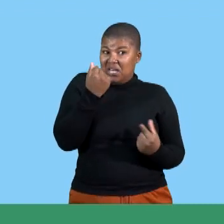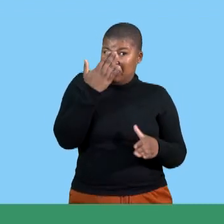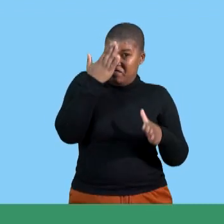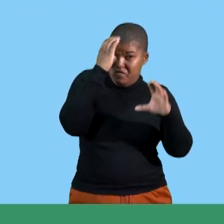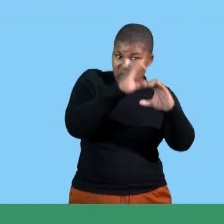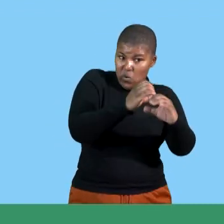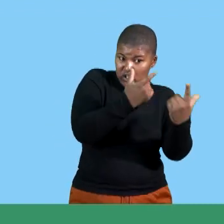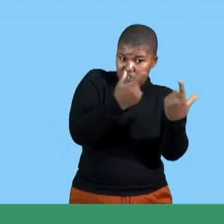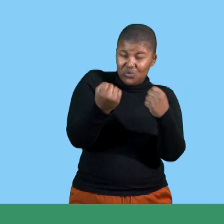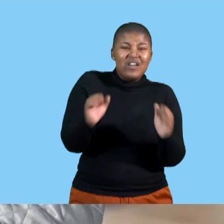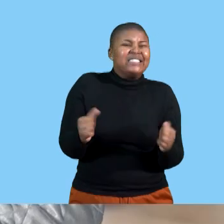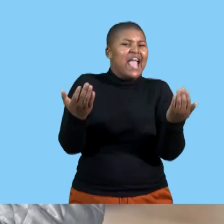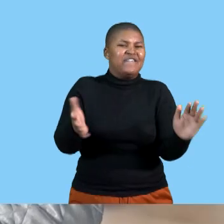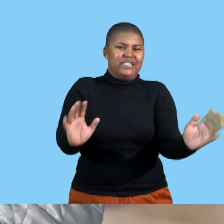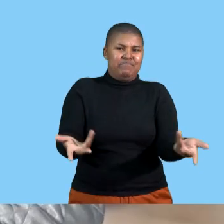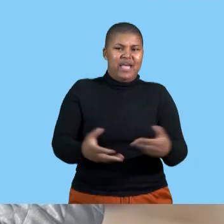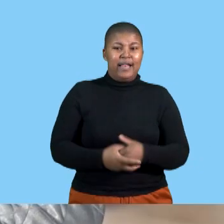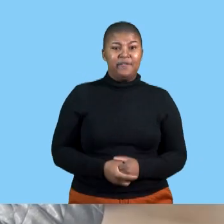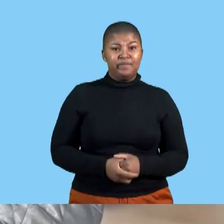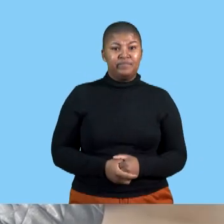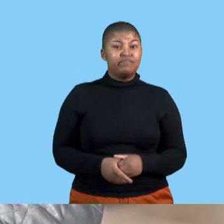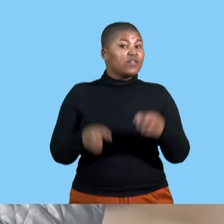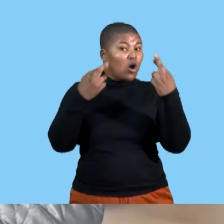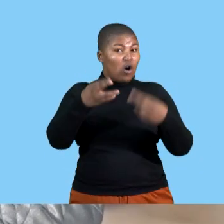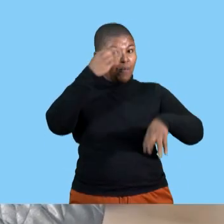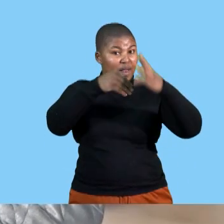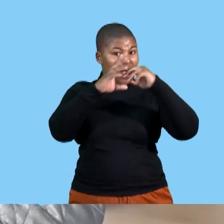driven. I hope today's lesson was fruitful and hope to